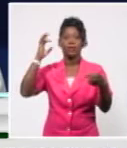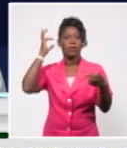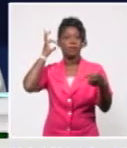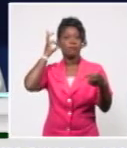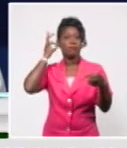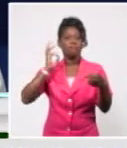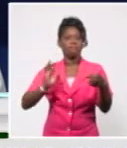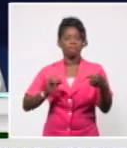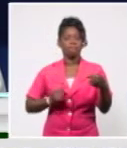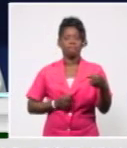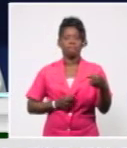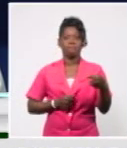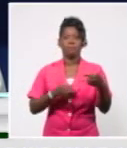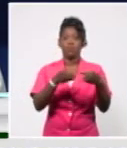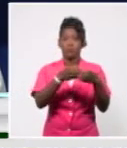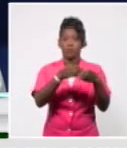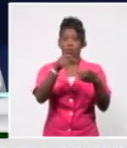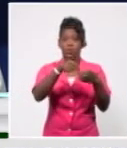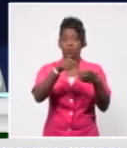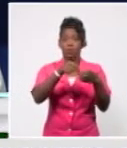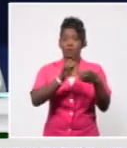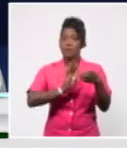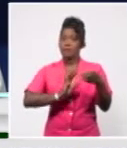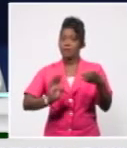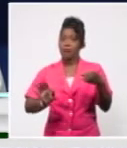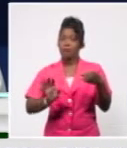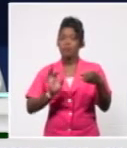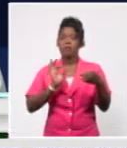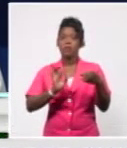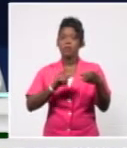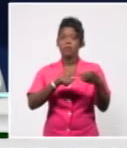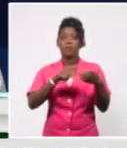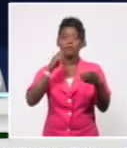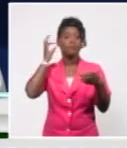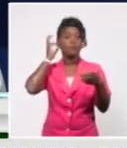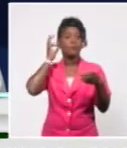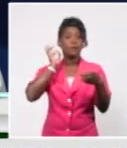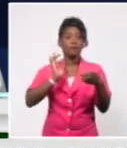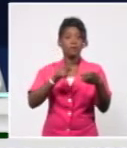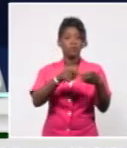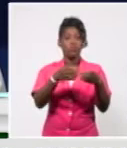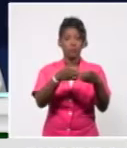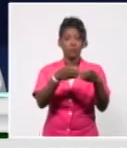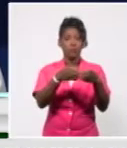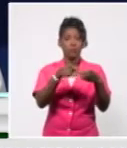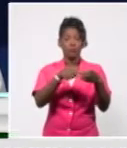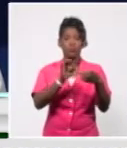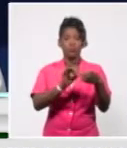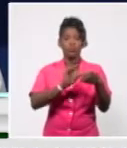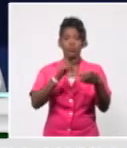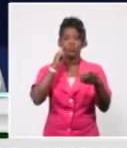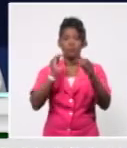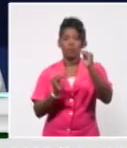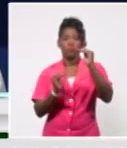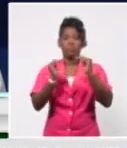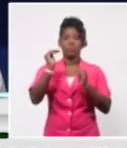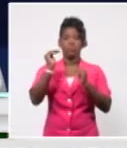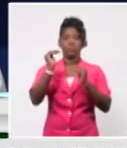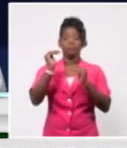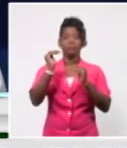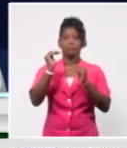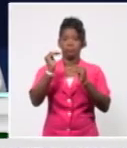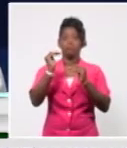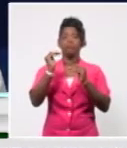of testing, and this figure rises to 60.3% over the last 15 days.